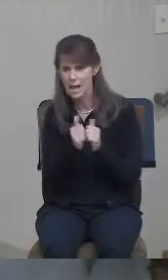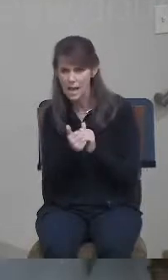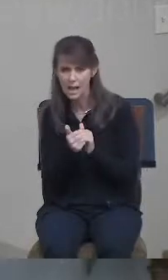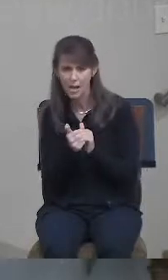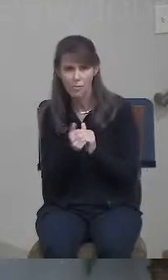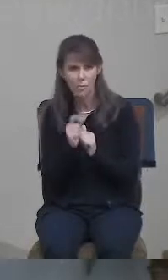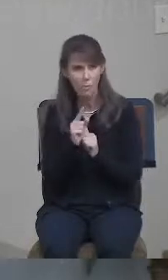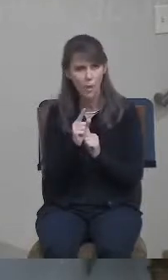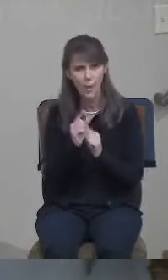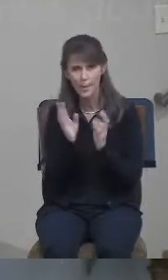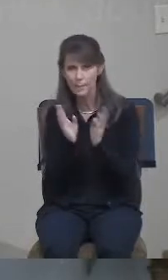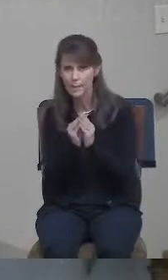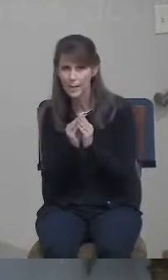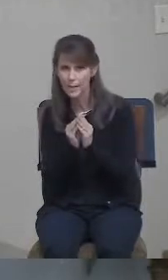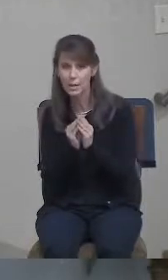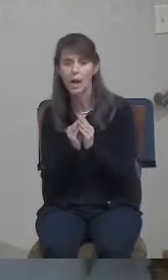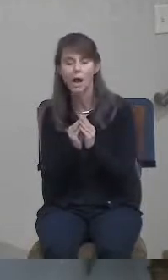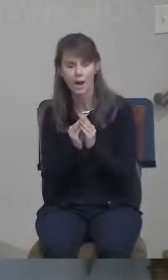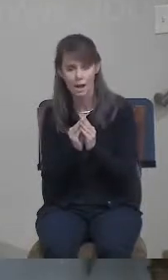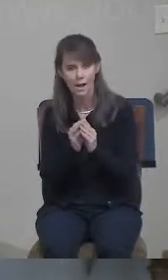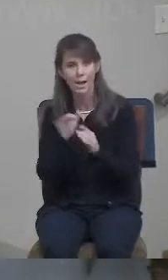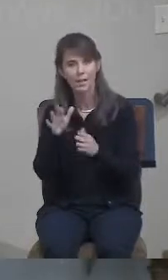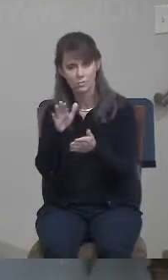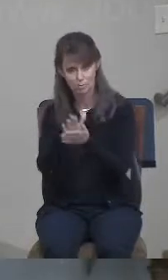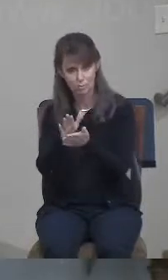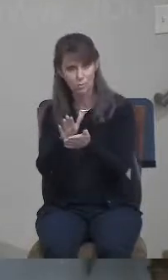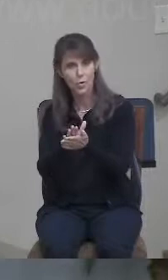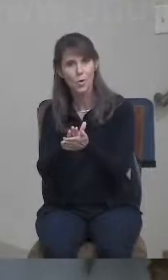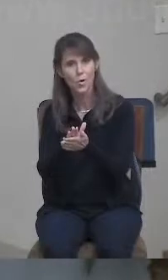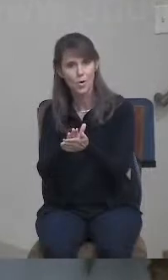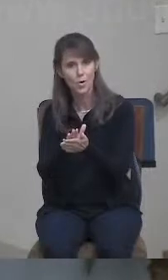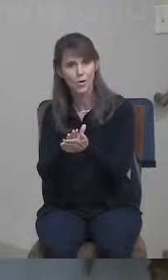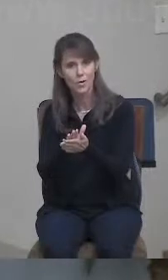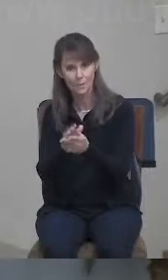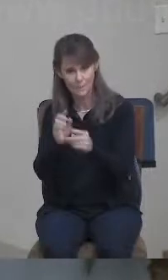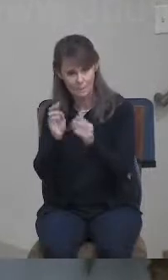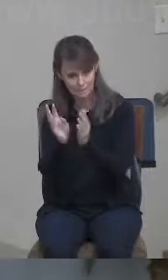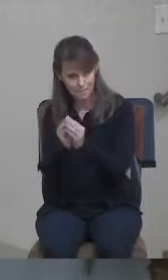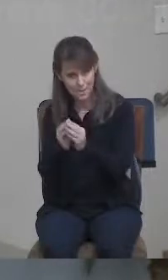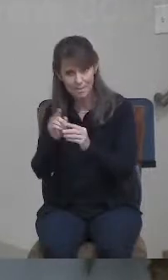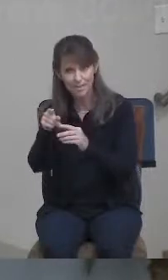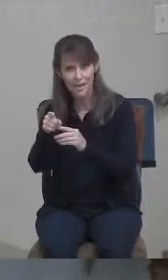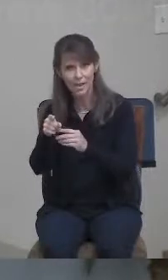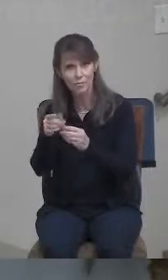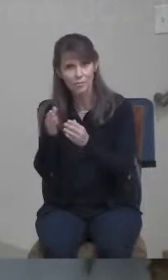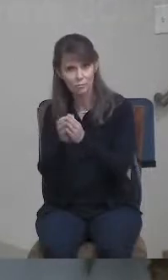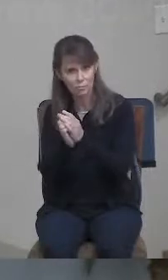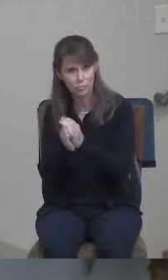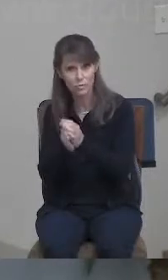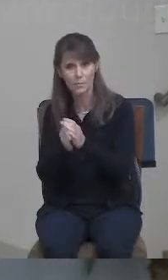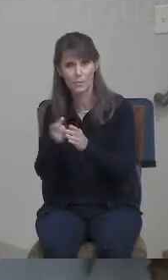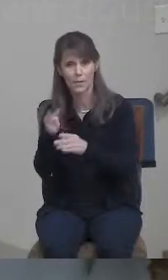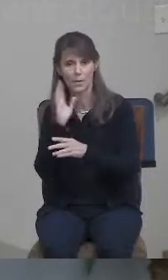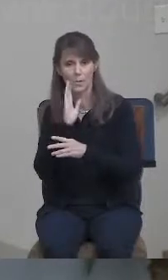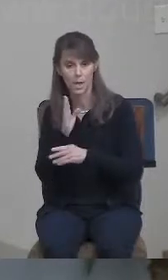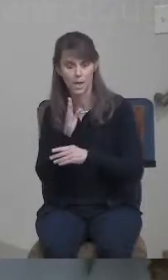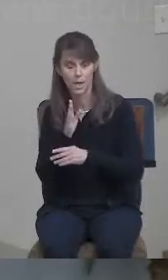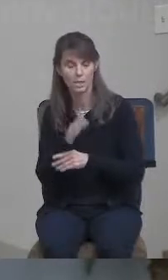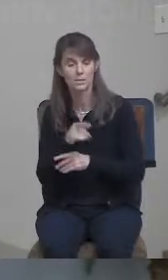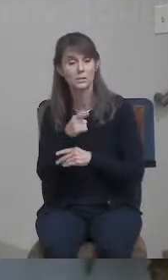were held in a schoolhouse. Smith writes again in March 1803, when our number was some short of